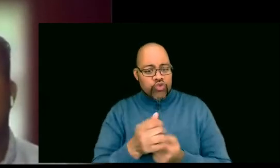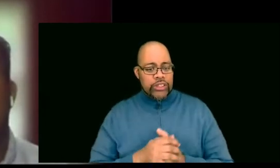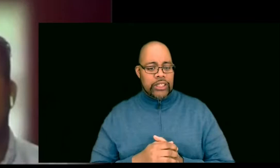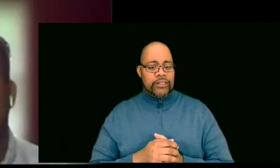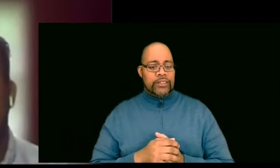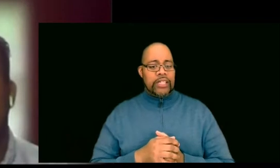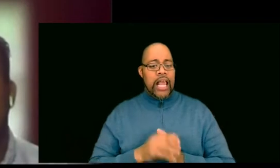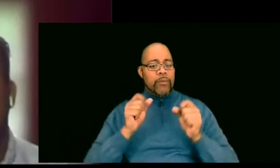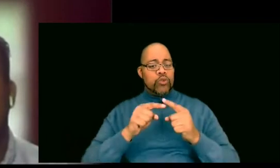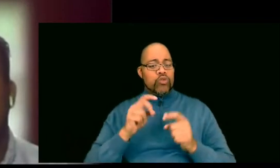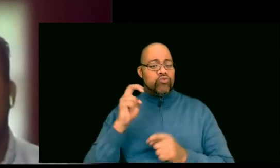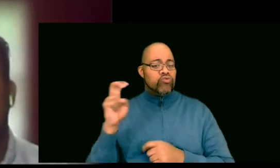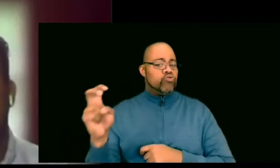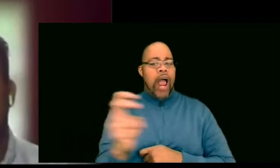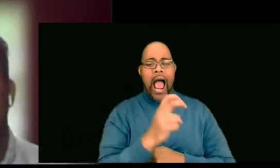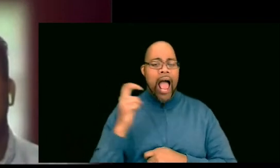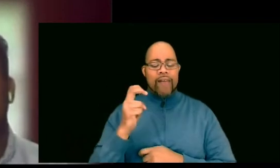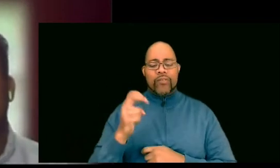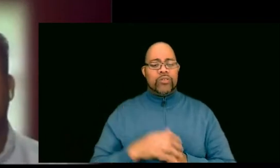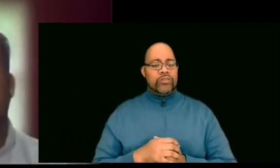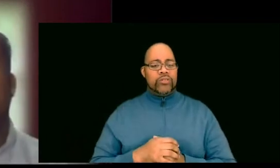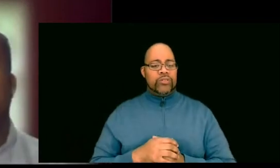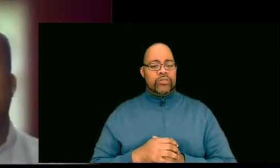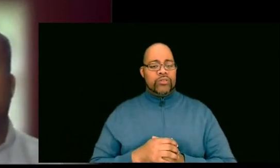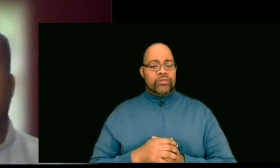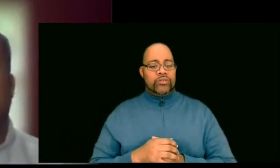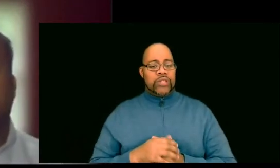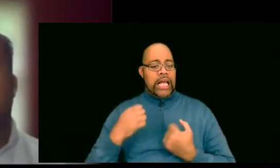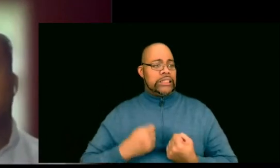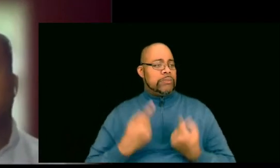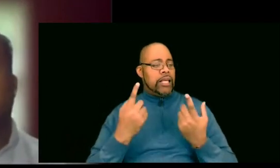was interested in. I got to travel abroad.